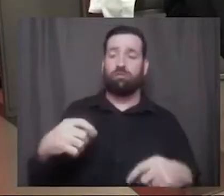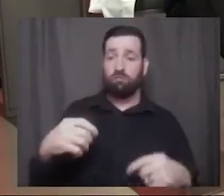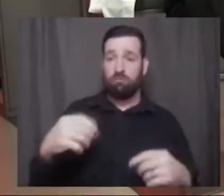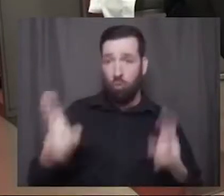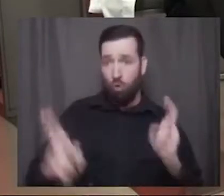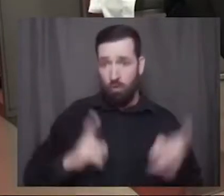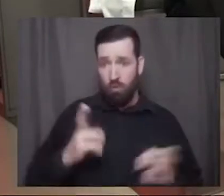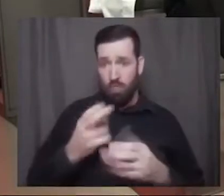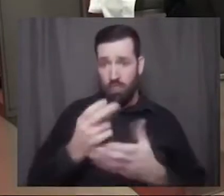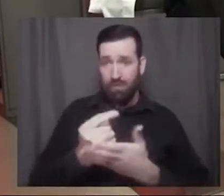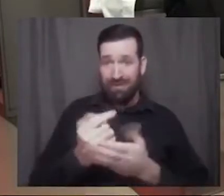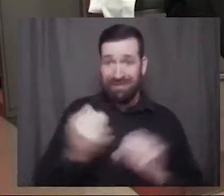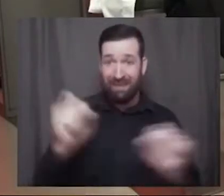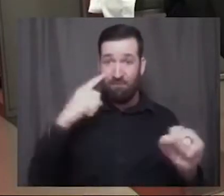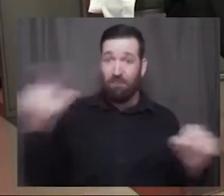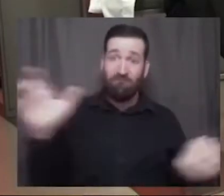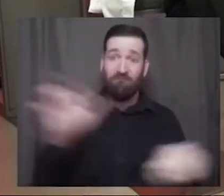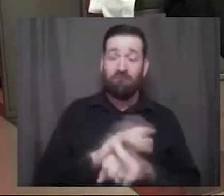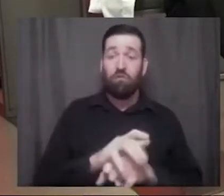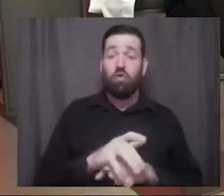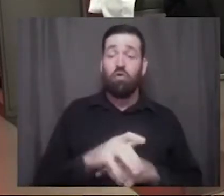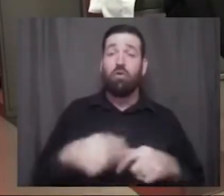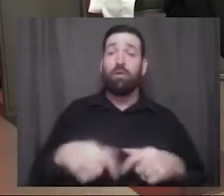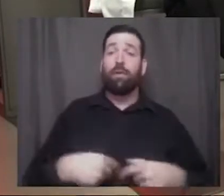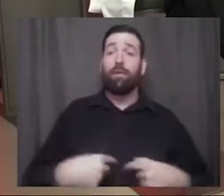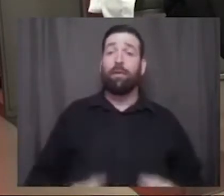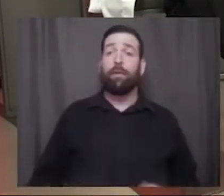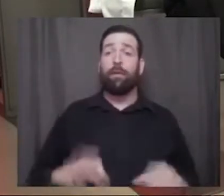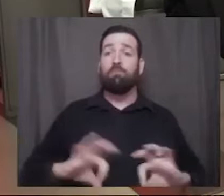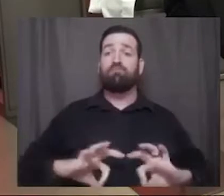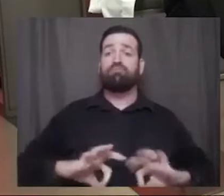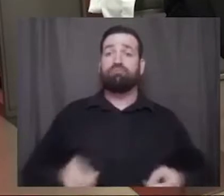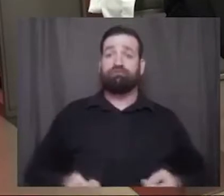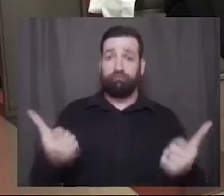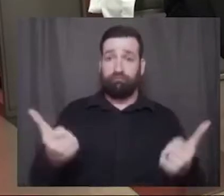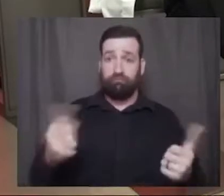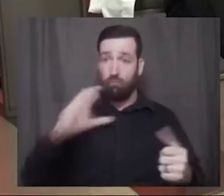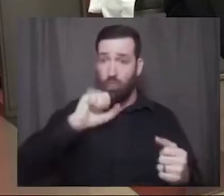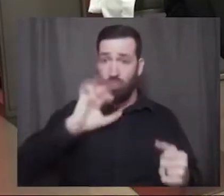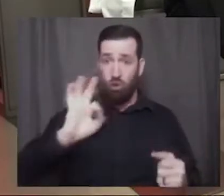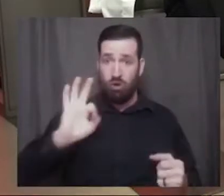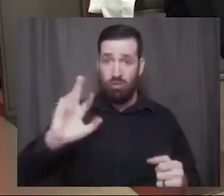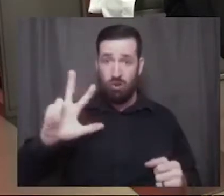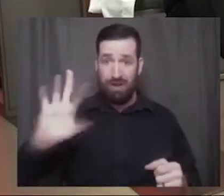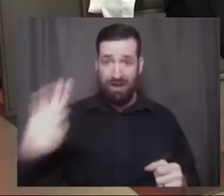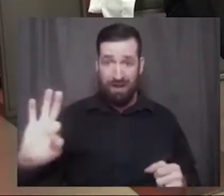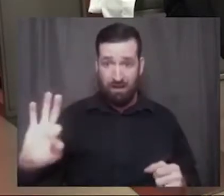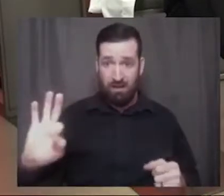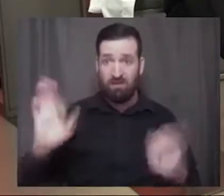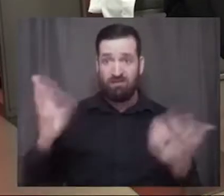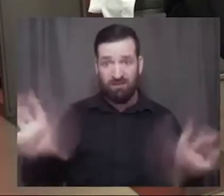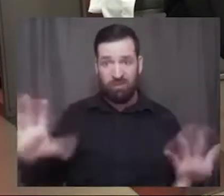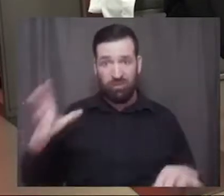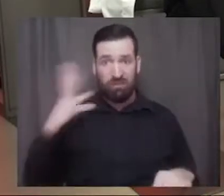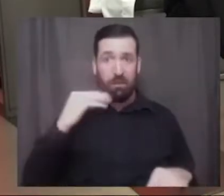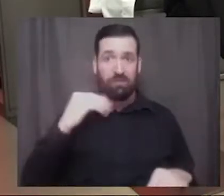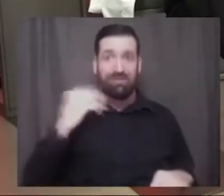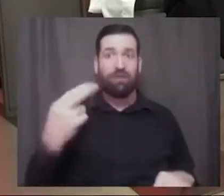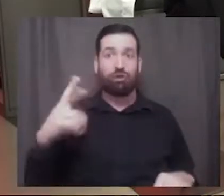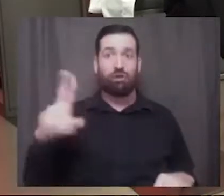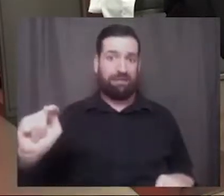total hysterectomy at the age of 39? I've been on hormone replacement therapy, HRT is what she's calling it, now